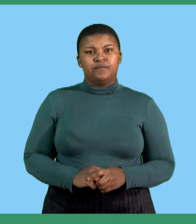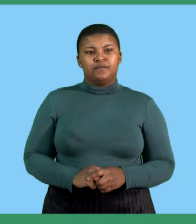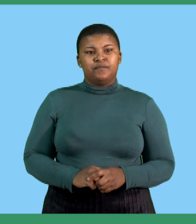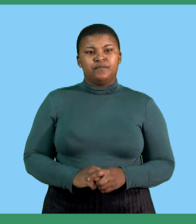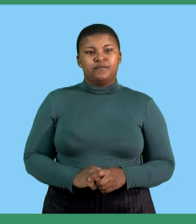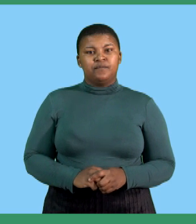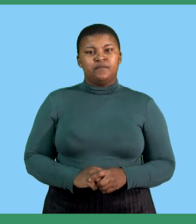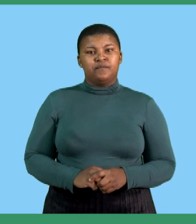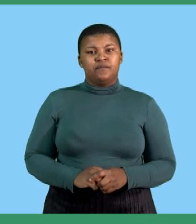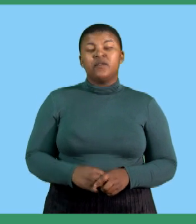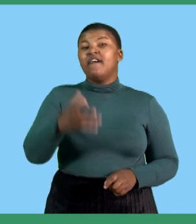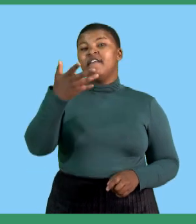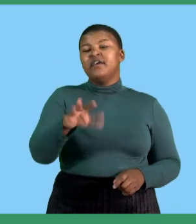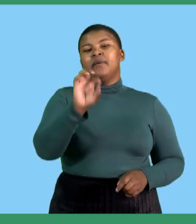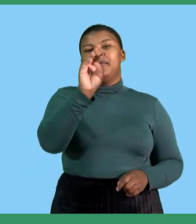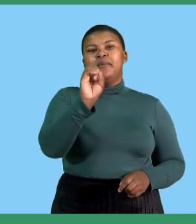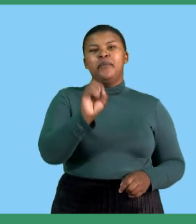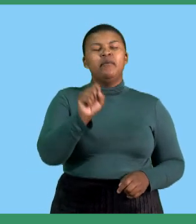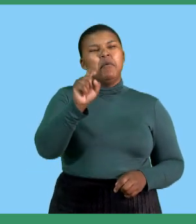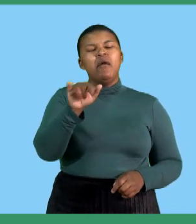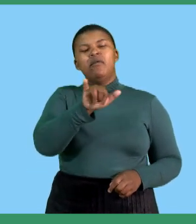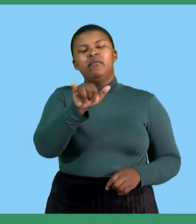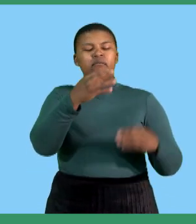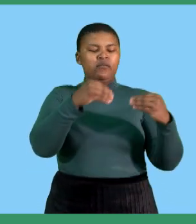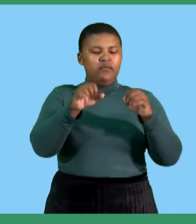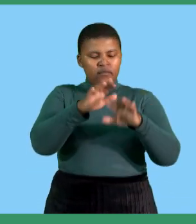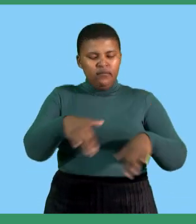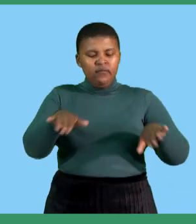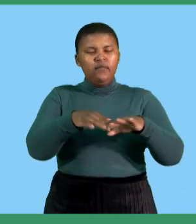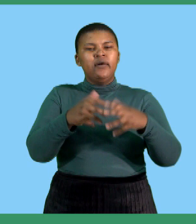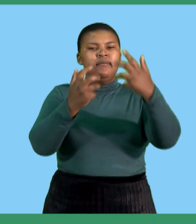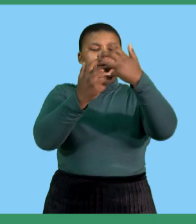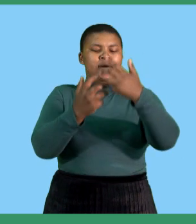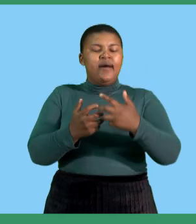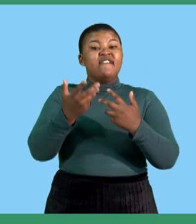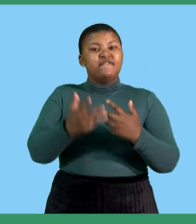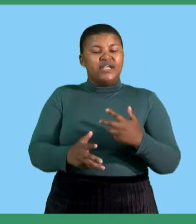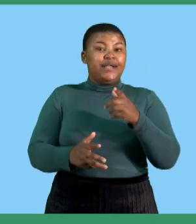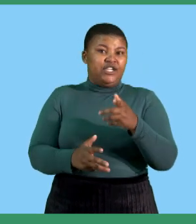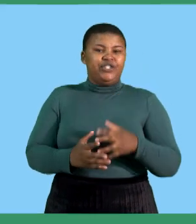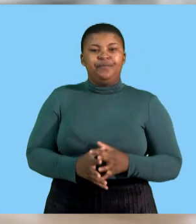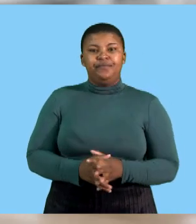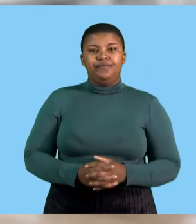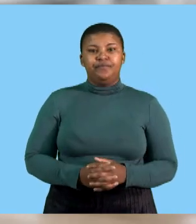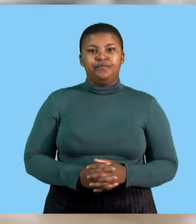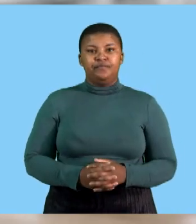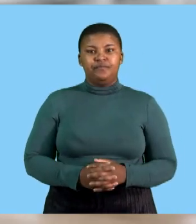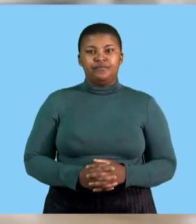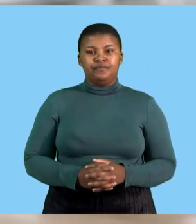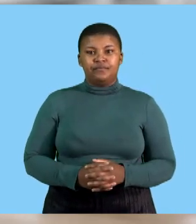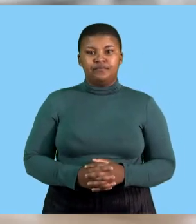environment. So there we have classified each of the components according to the relevant